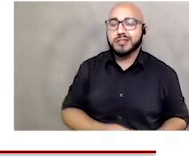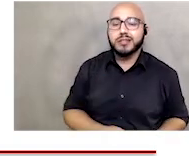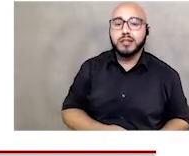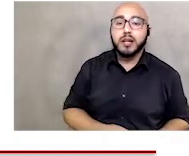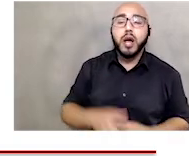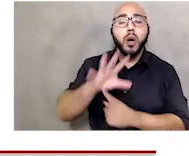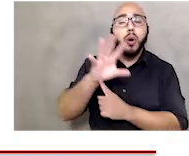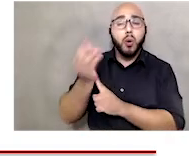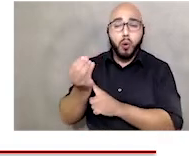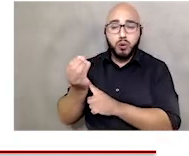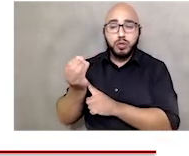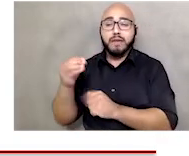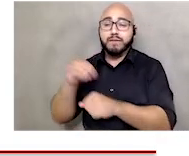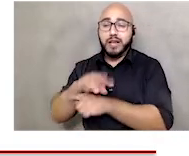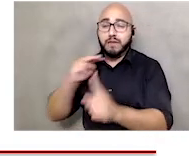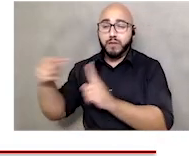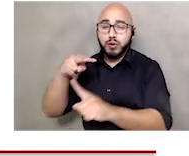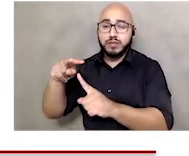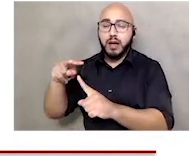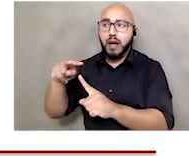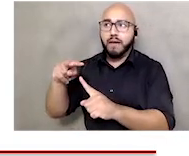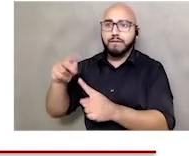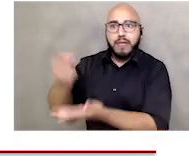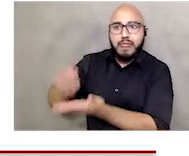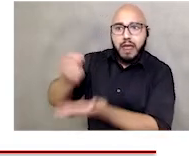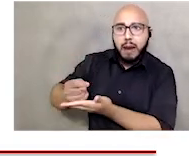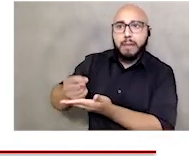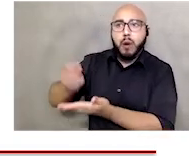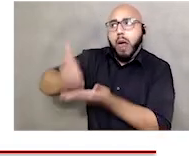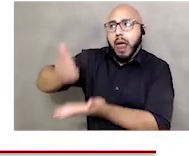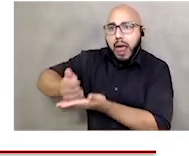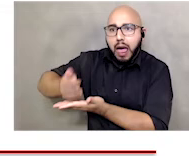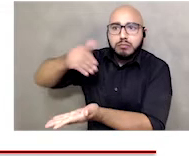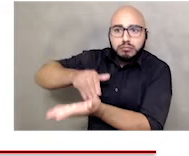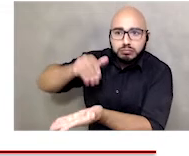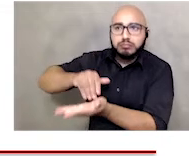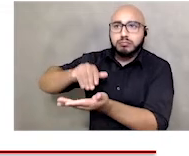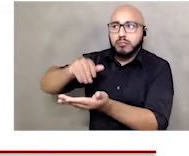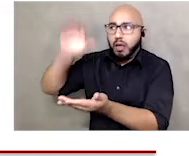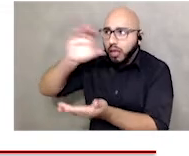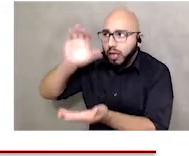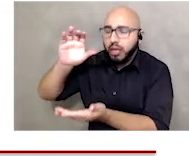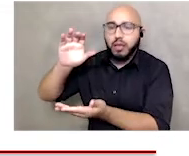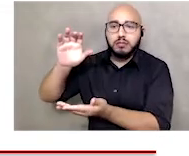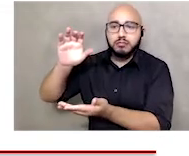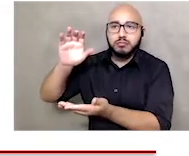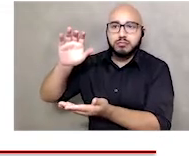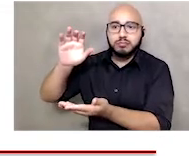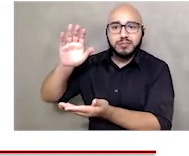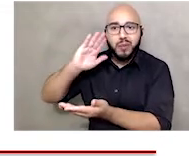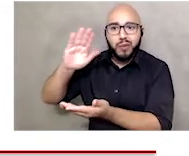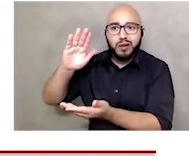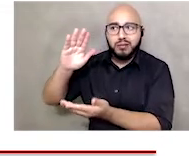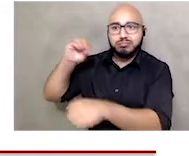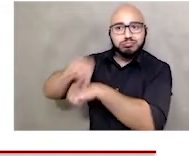culture determines views about seeking help, where to go, who to see, and what is helpful, and if there may